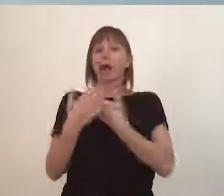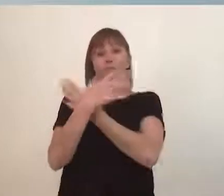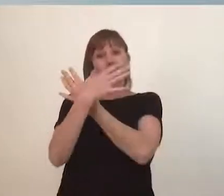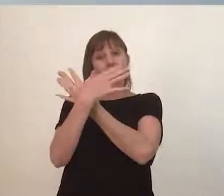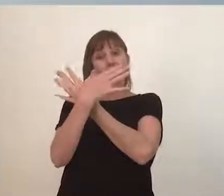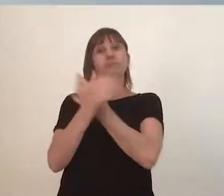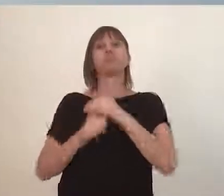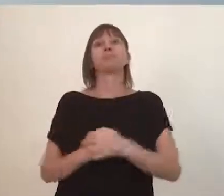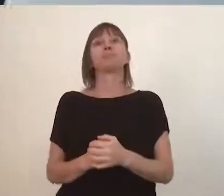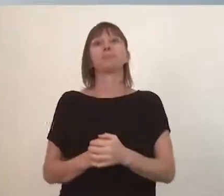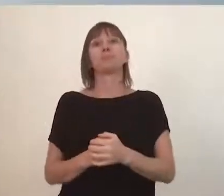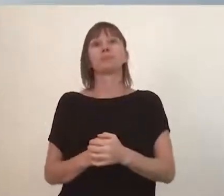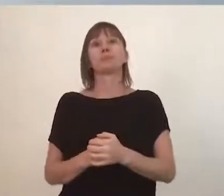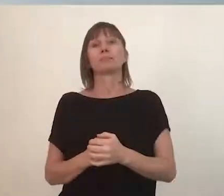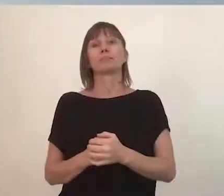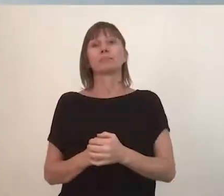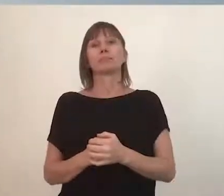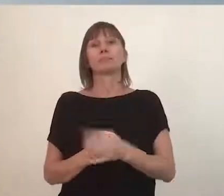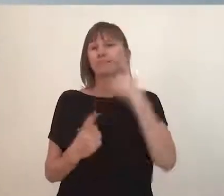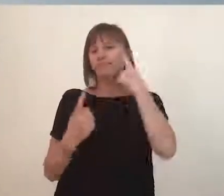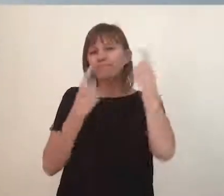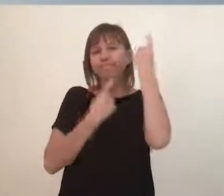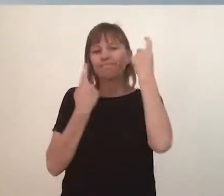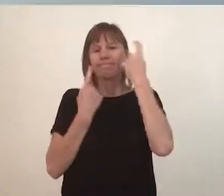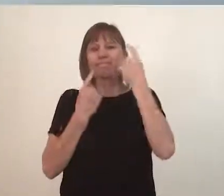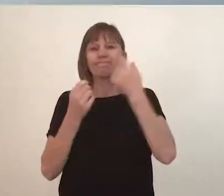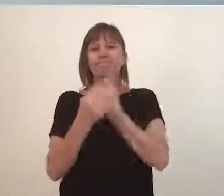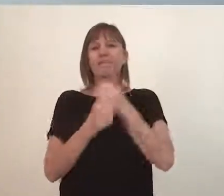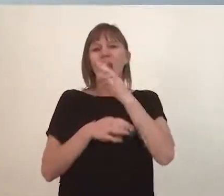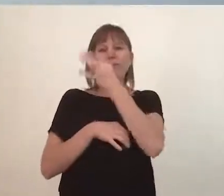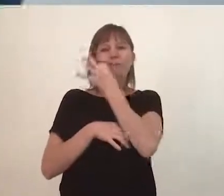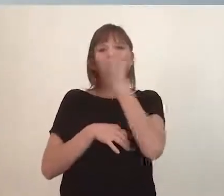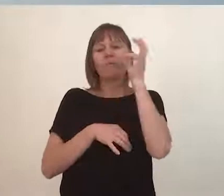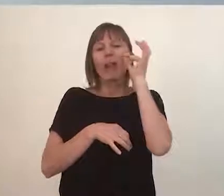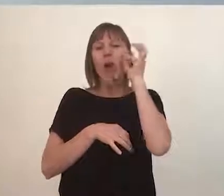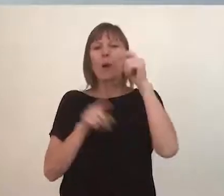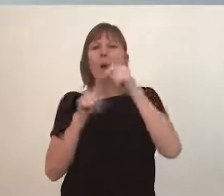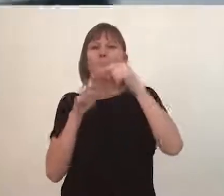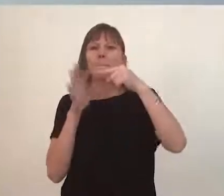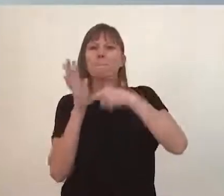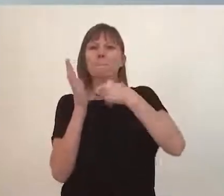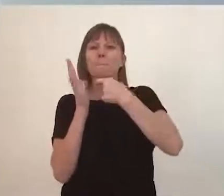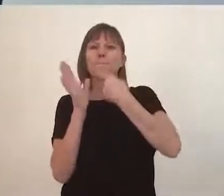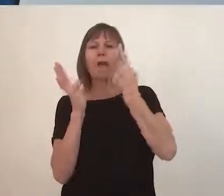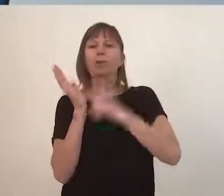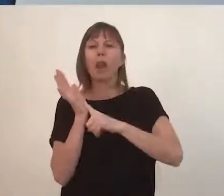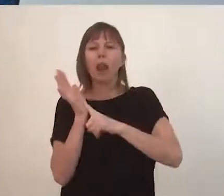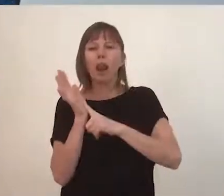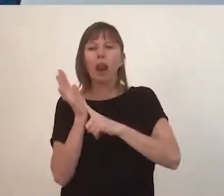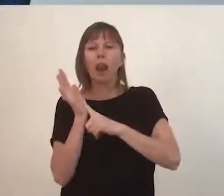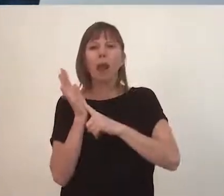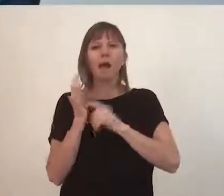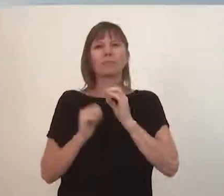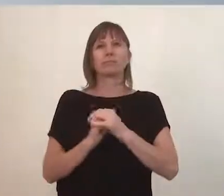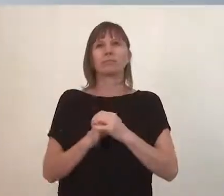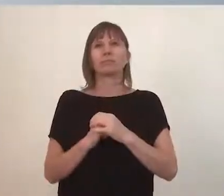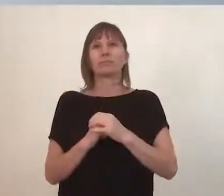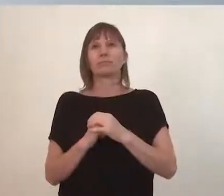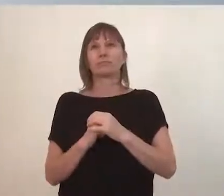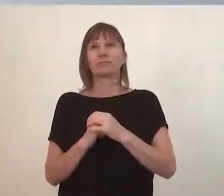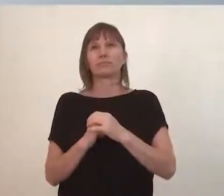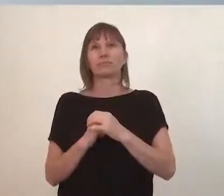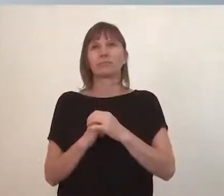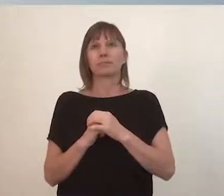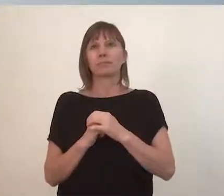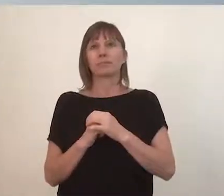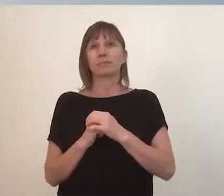wing now. So how I drew the bottom wing shape is I imagined that I was drawing a flower petal, and there's one straighter side but it's still a